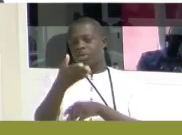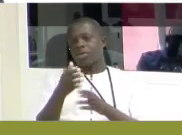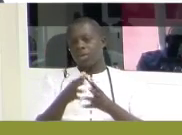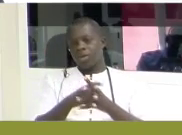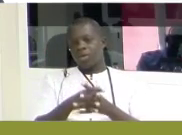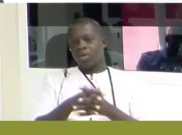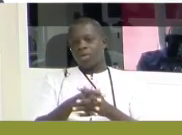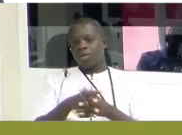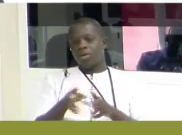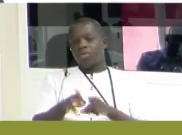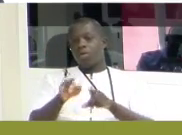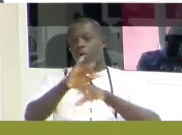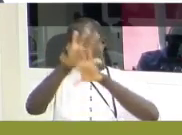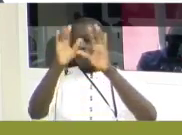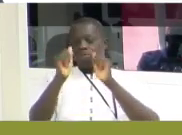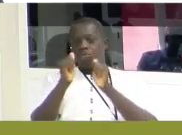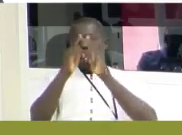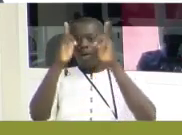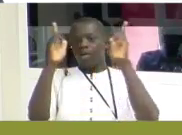we all woke up.